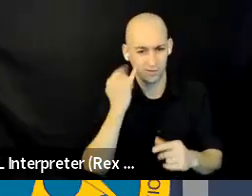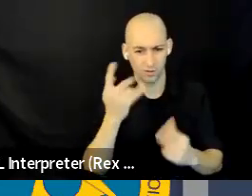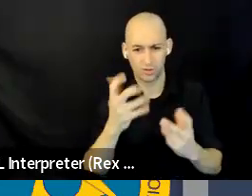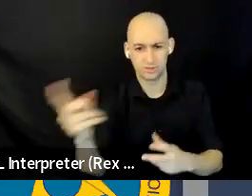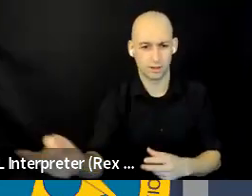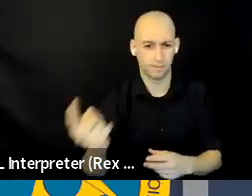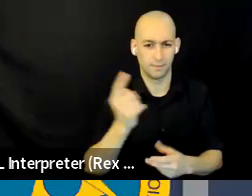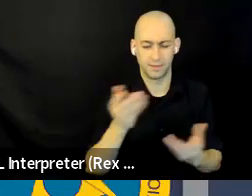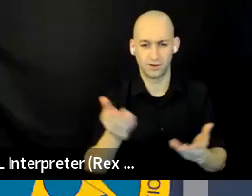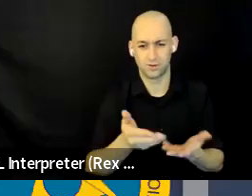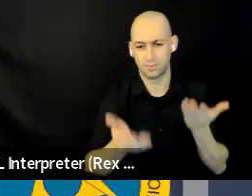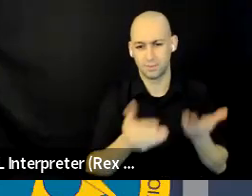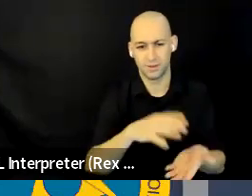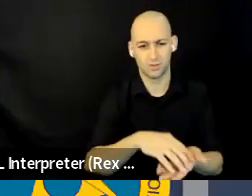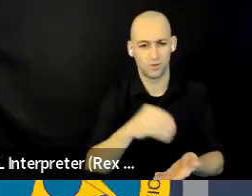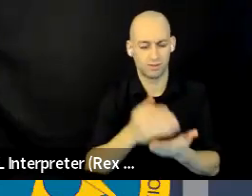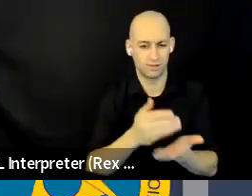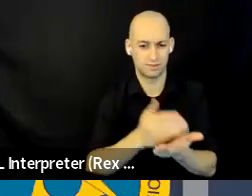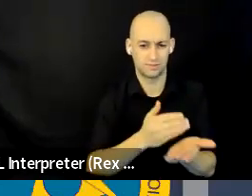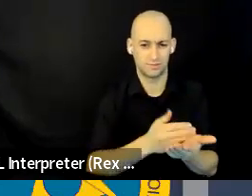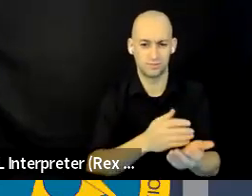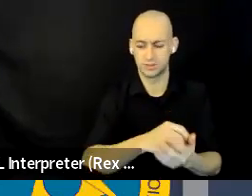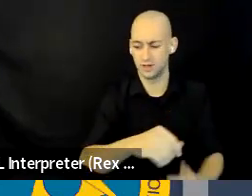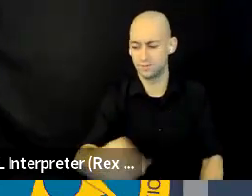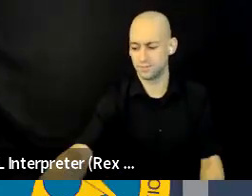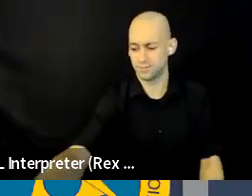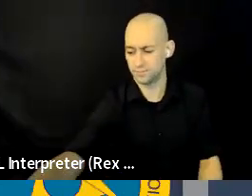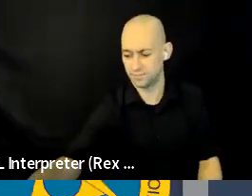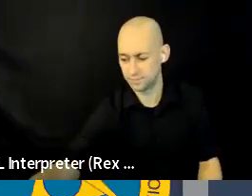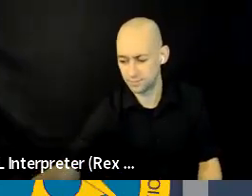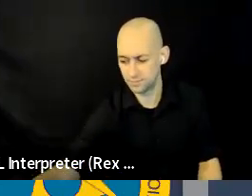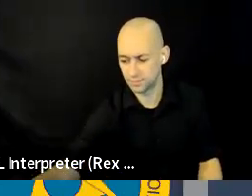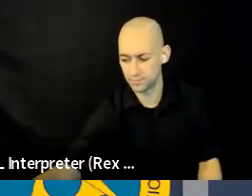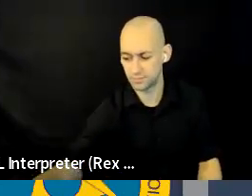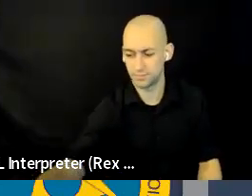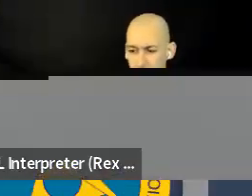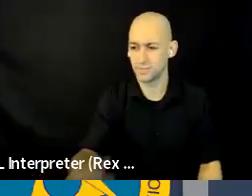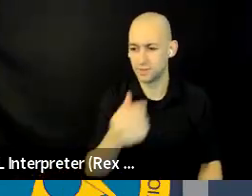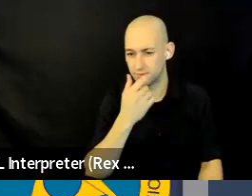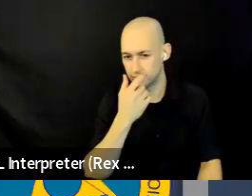his lesson.